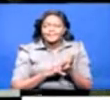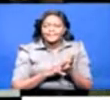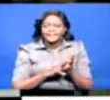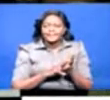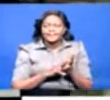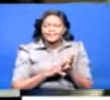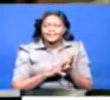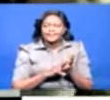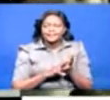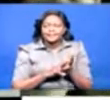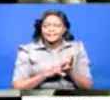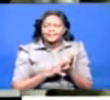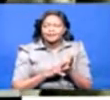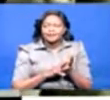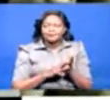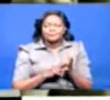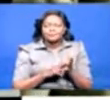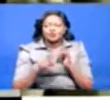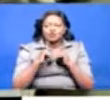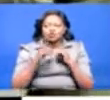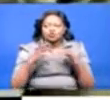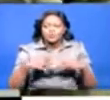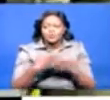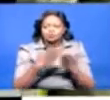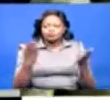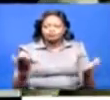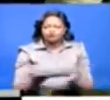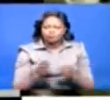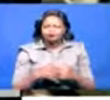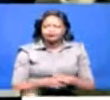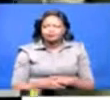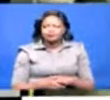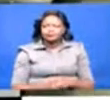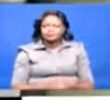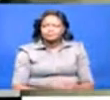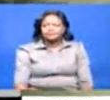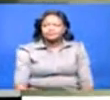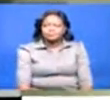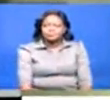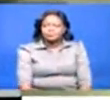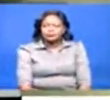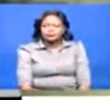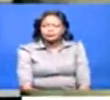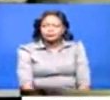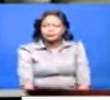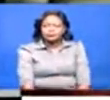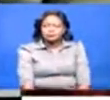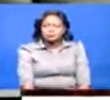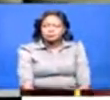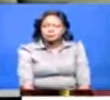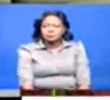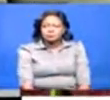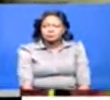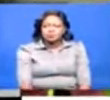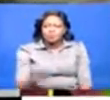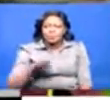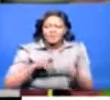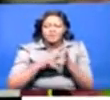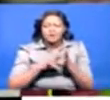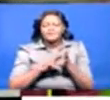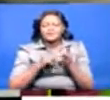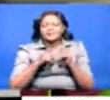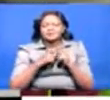word to the people of Nyeri, please. We'll start with the women rep, please, as